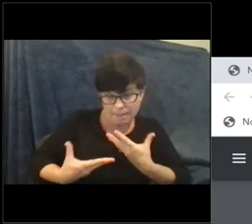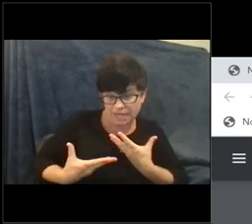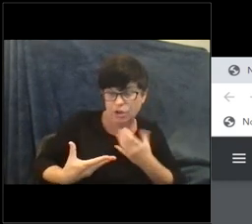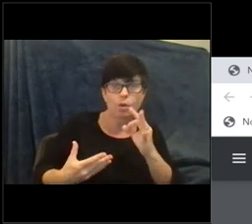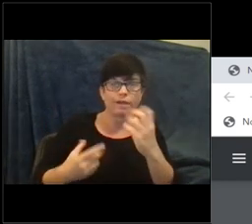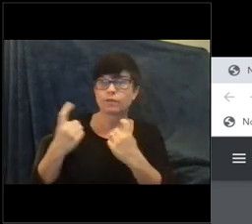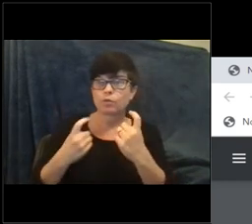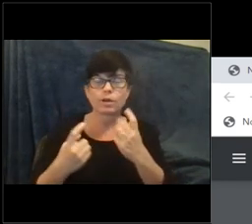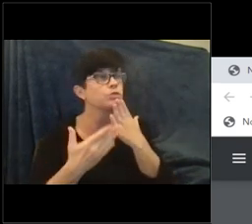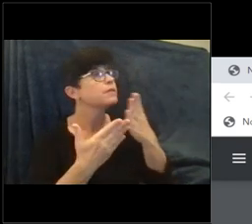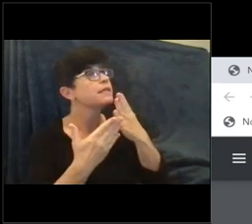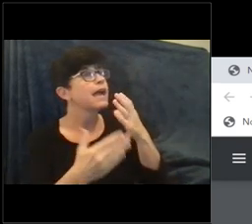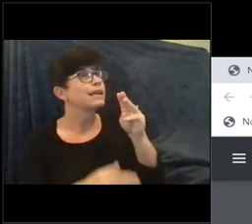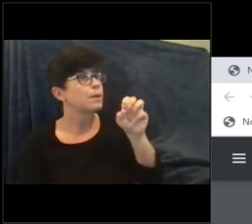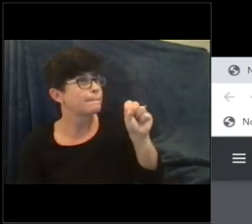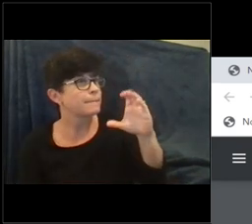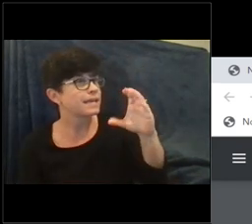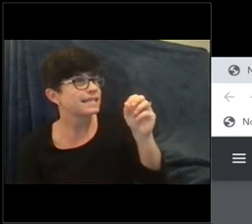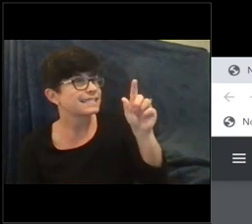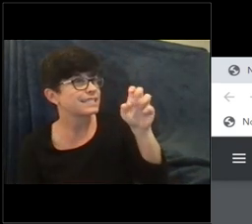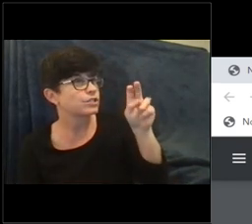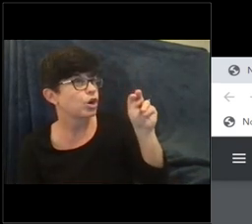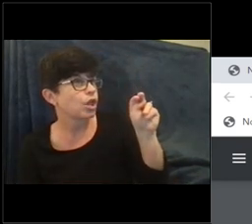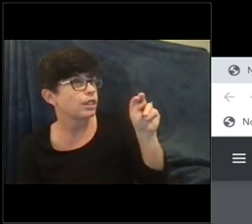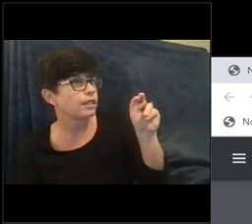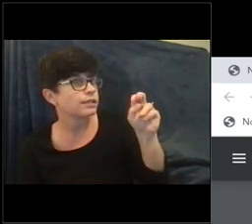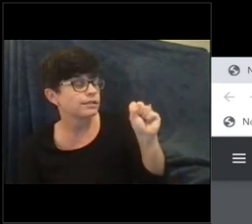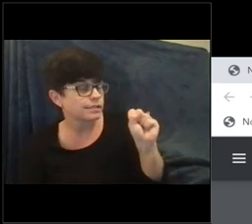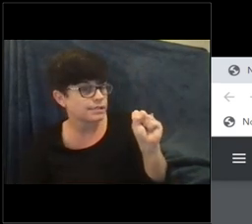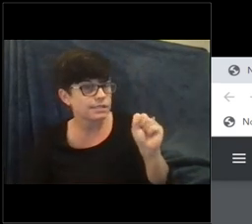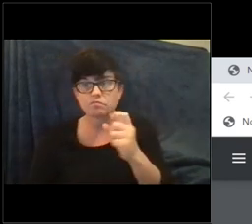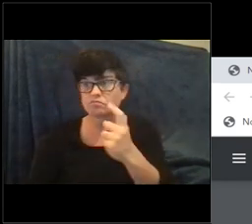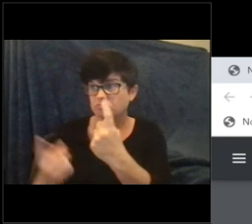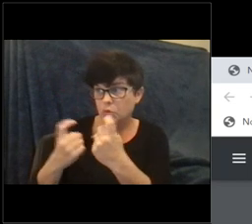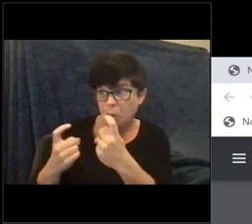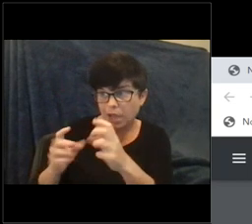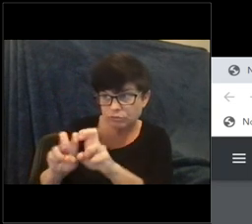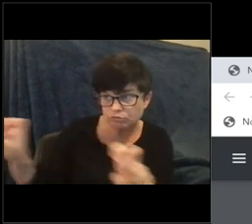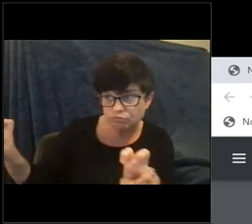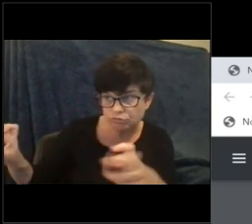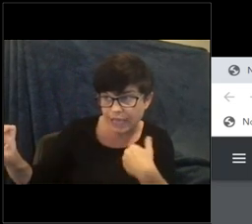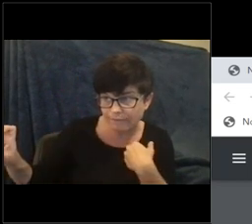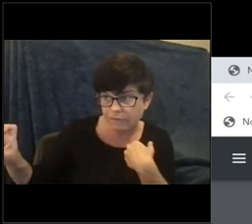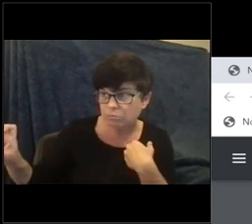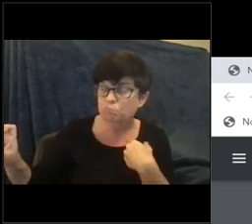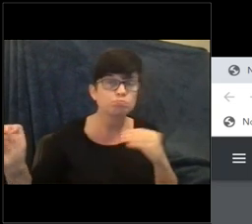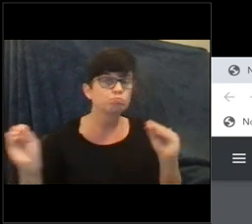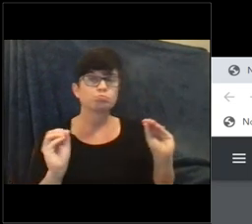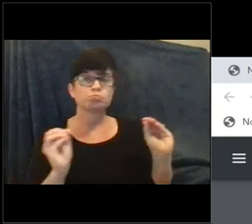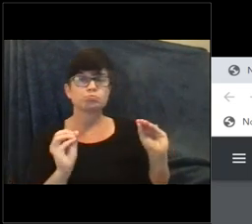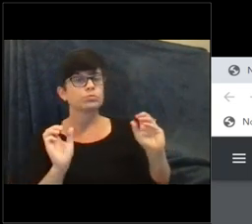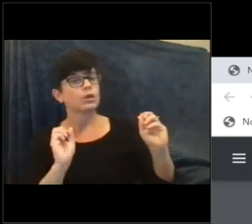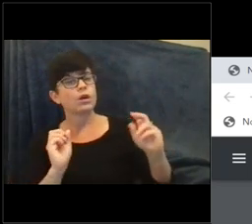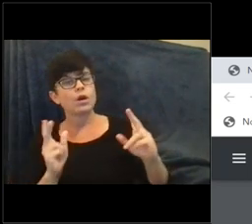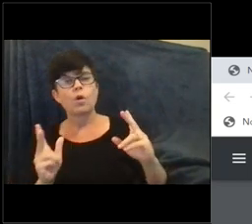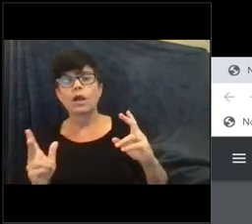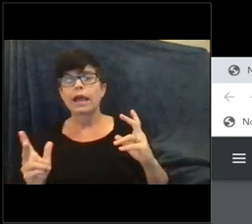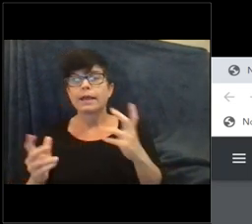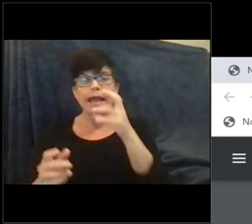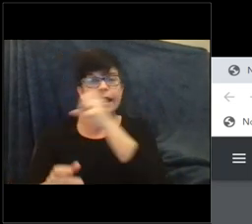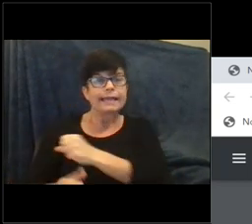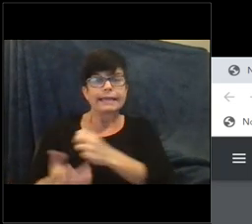Ms. Collins. Any questions from my colleagues to Ms. Collins? All right. I guess that's it. Thank you